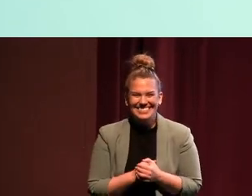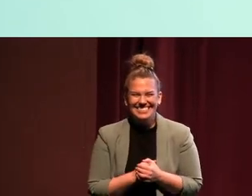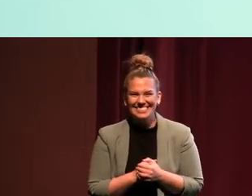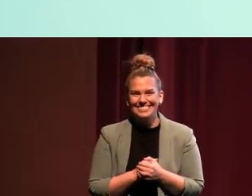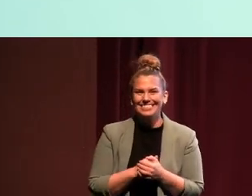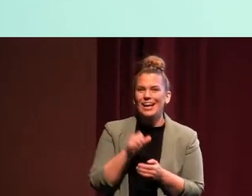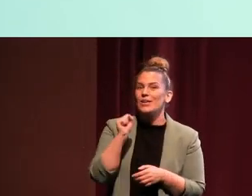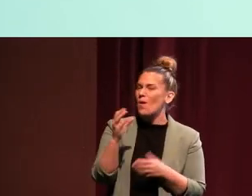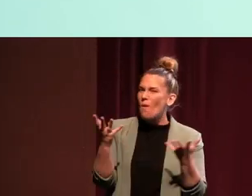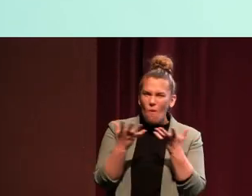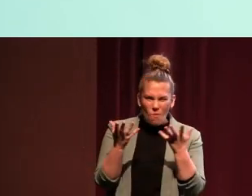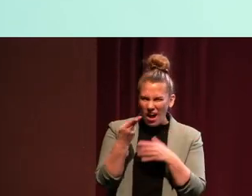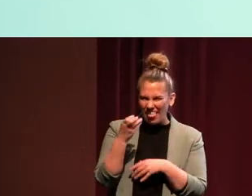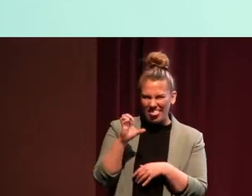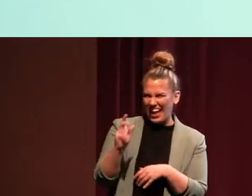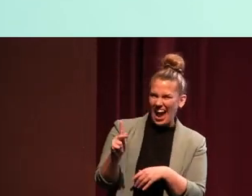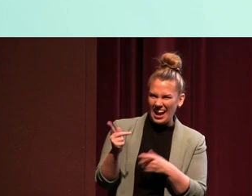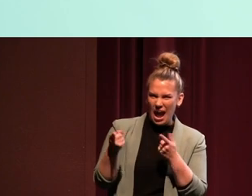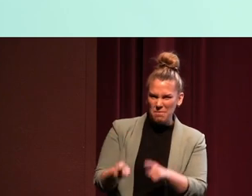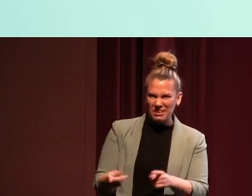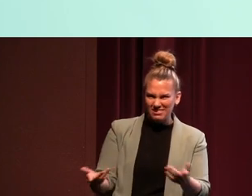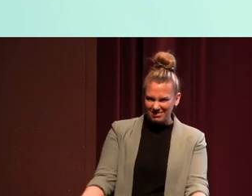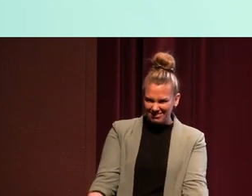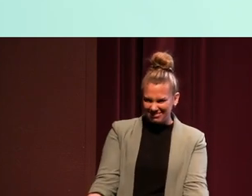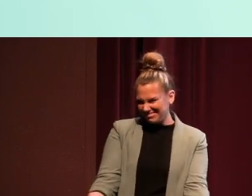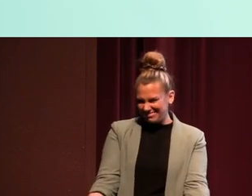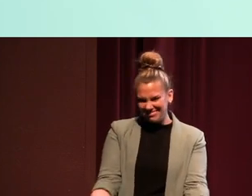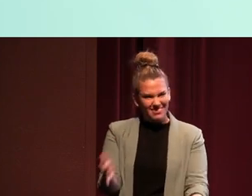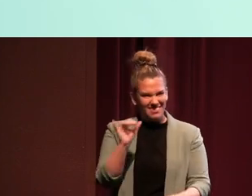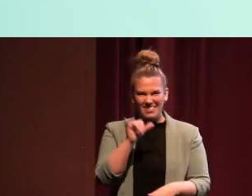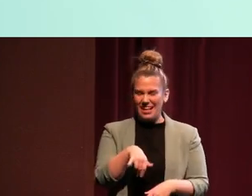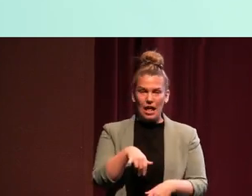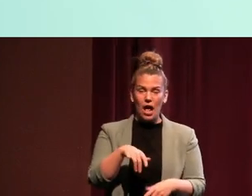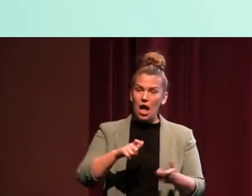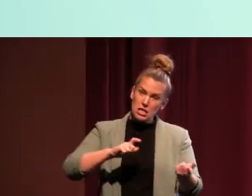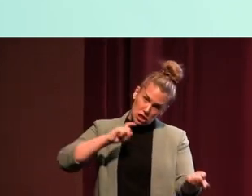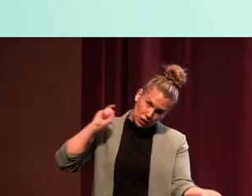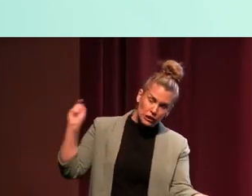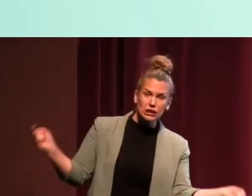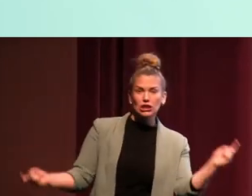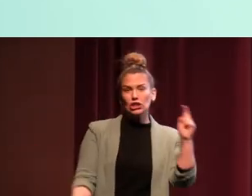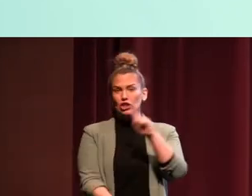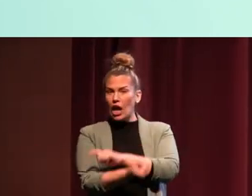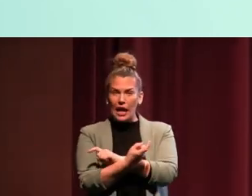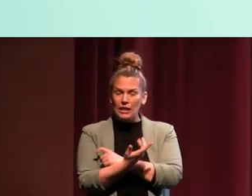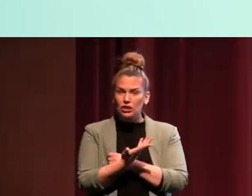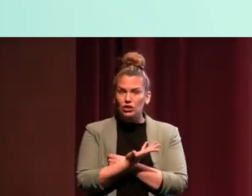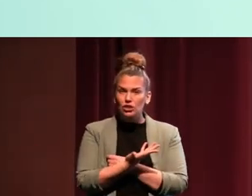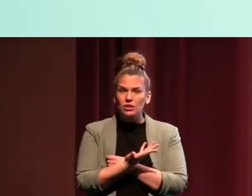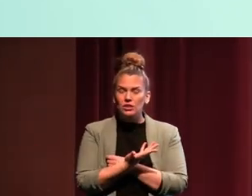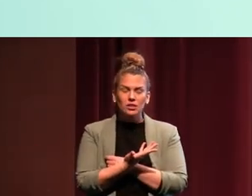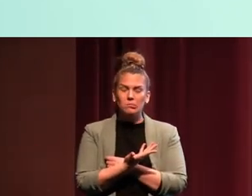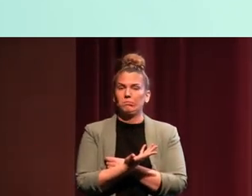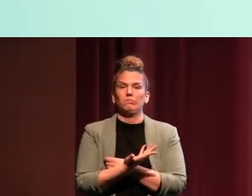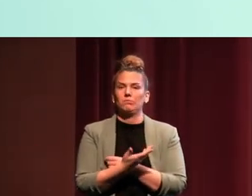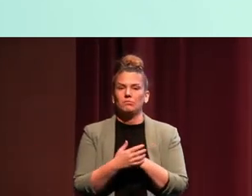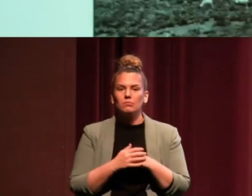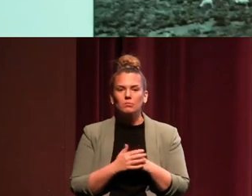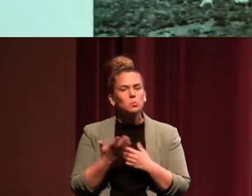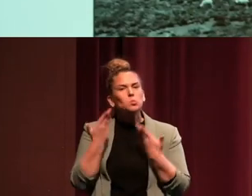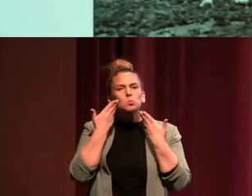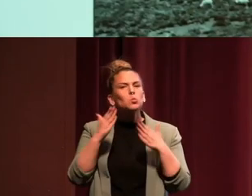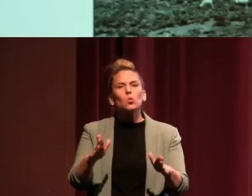So what in the heck happened that there was this dramatic of change over time? We don't know